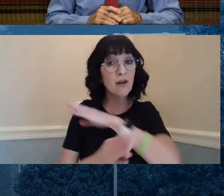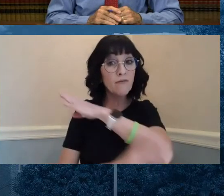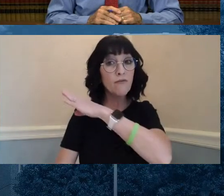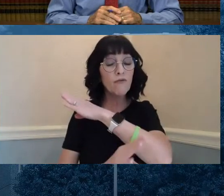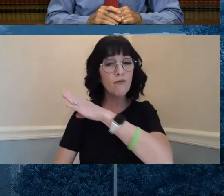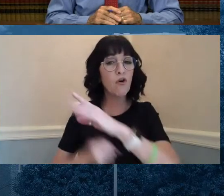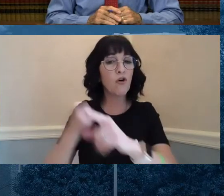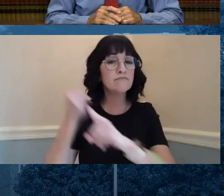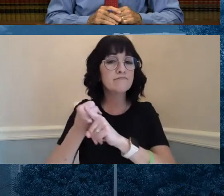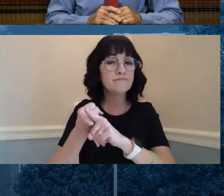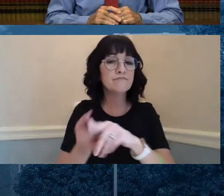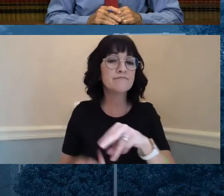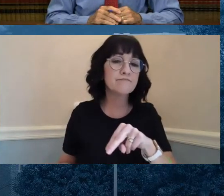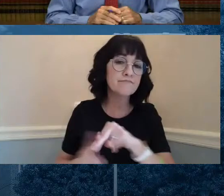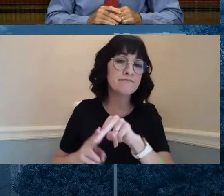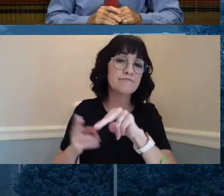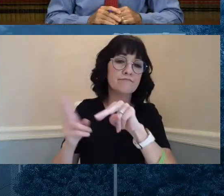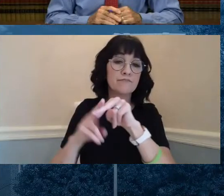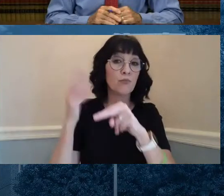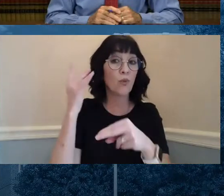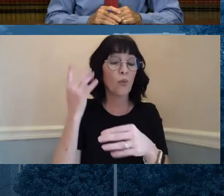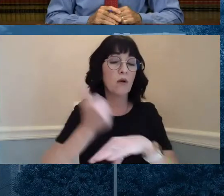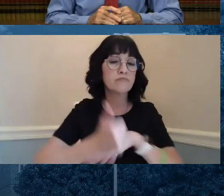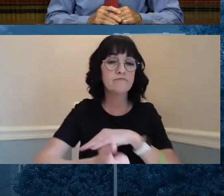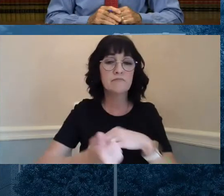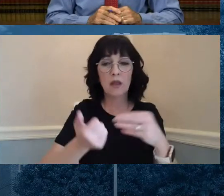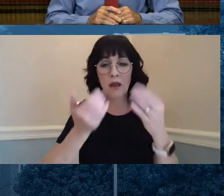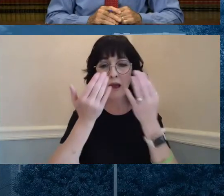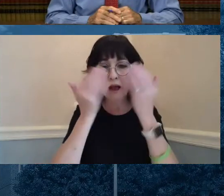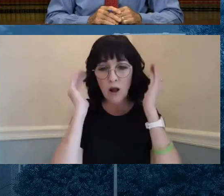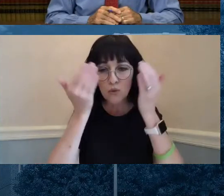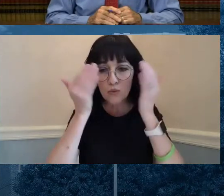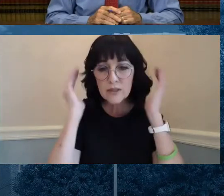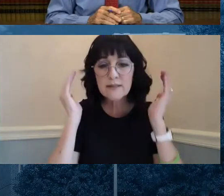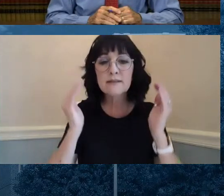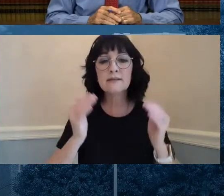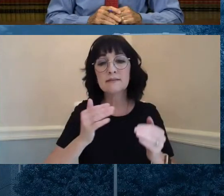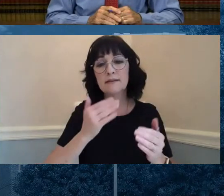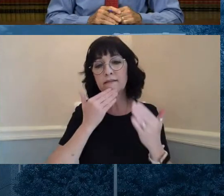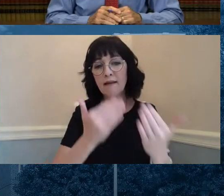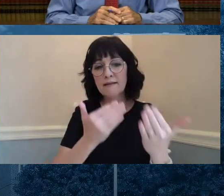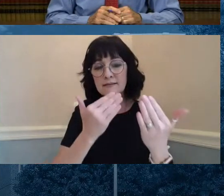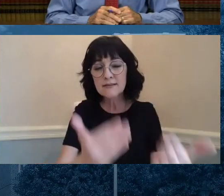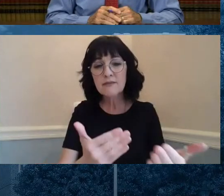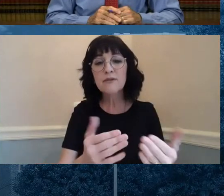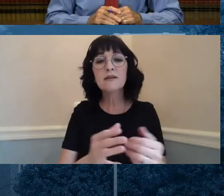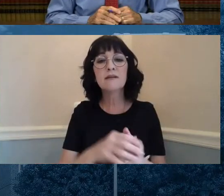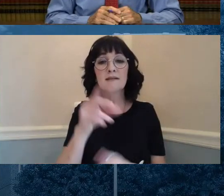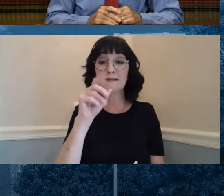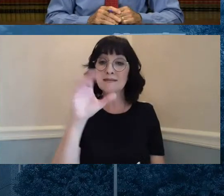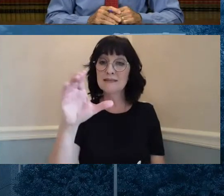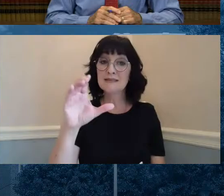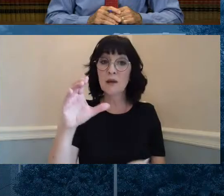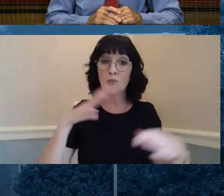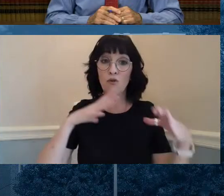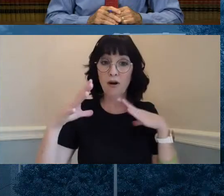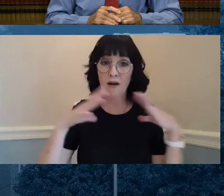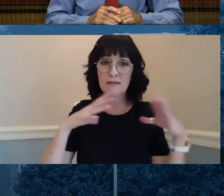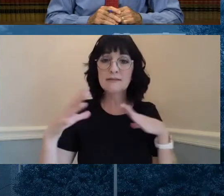into Halloween, Thanksgiving, the December holidays. We peaked there with